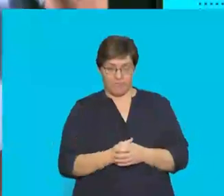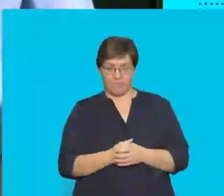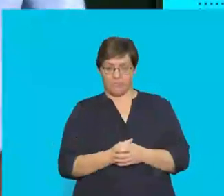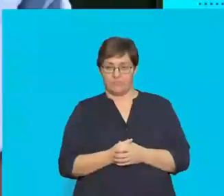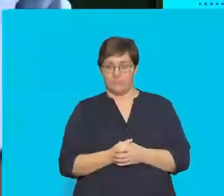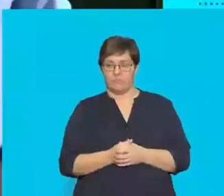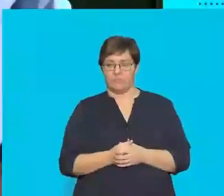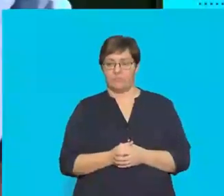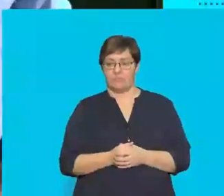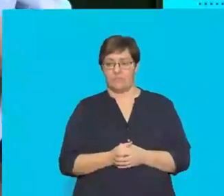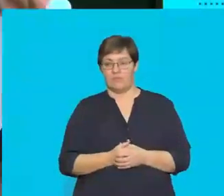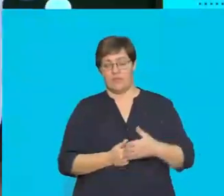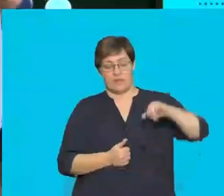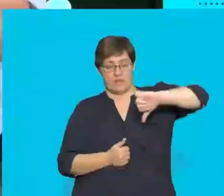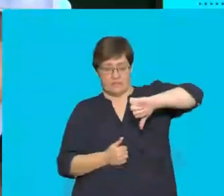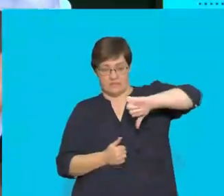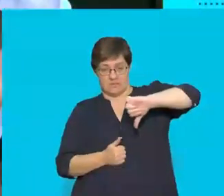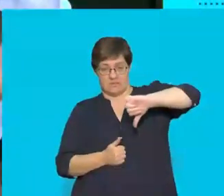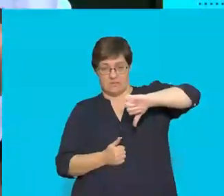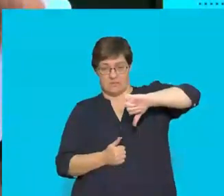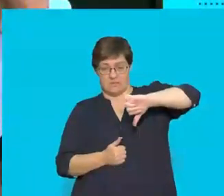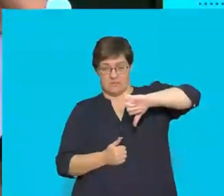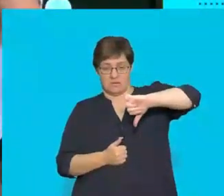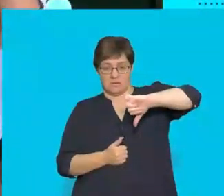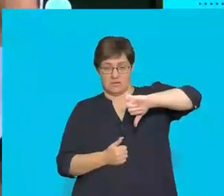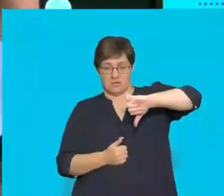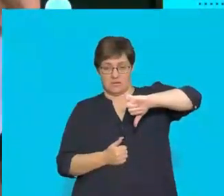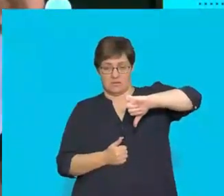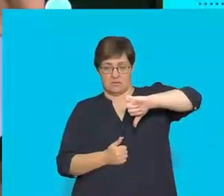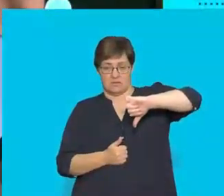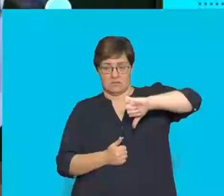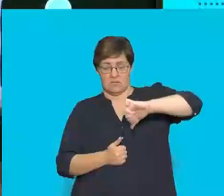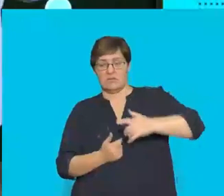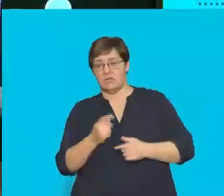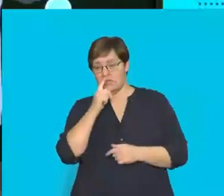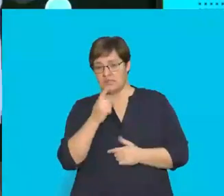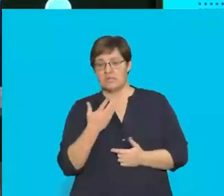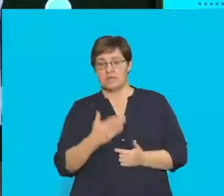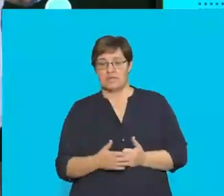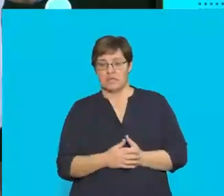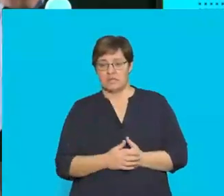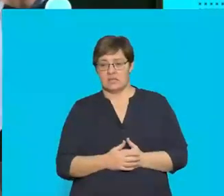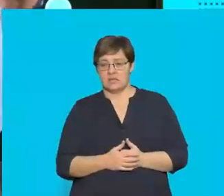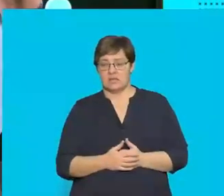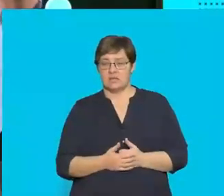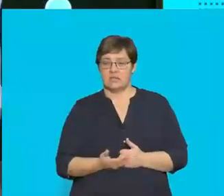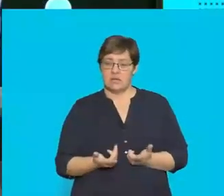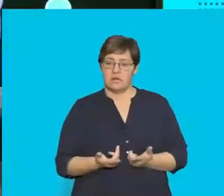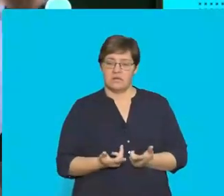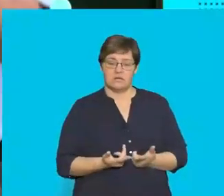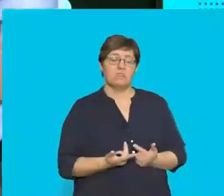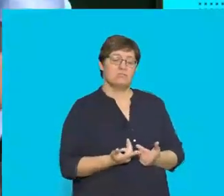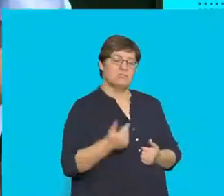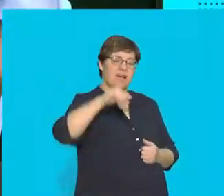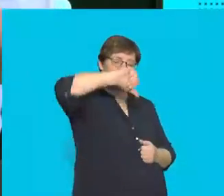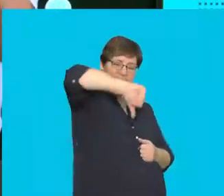around and I say the direction of the current is down, well, then you can see on this side the current is coming, the field lines